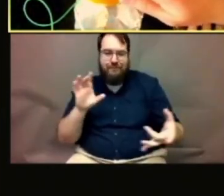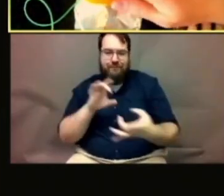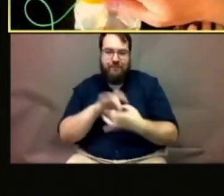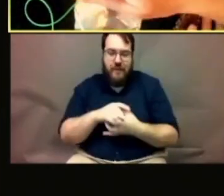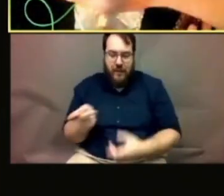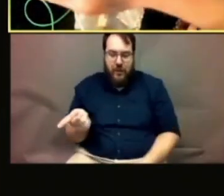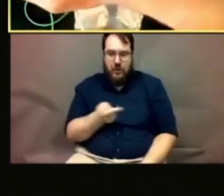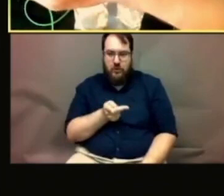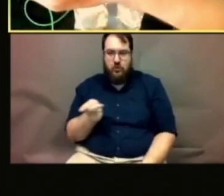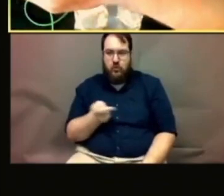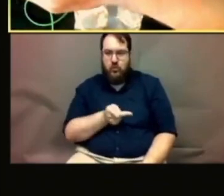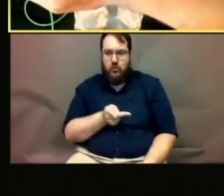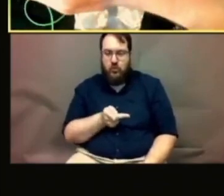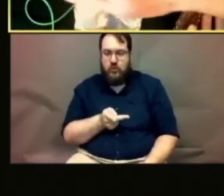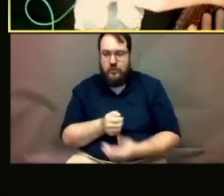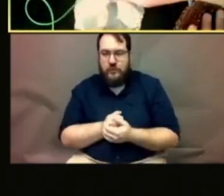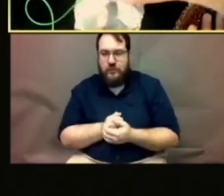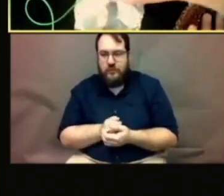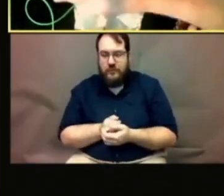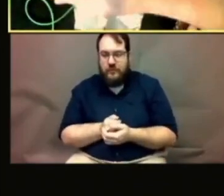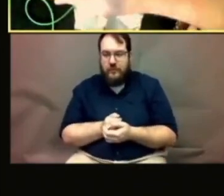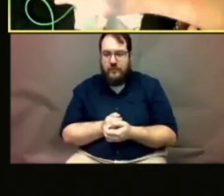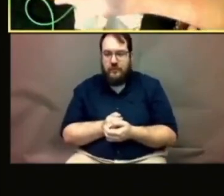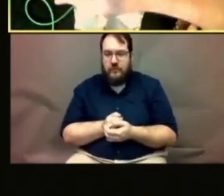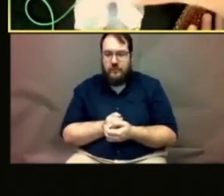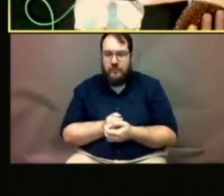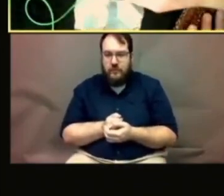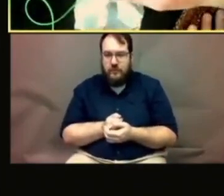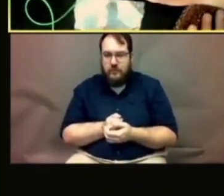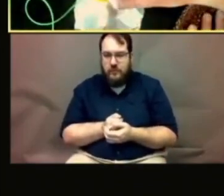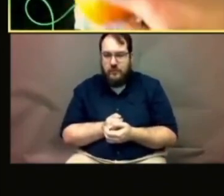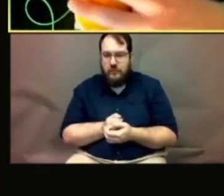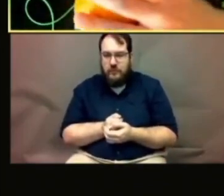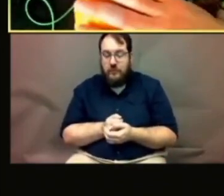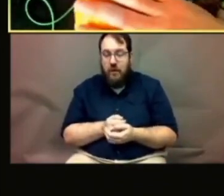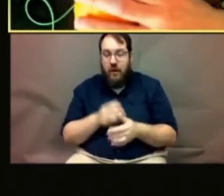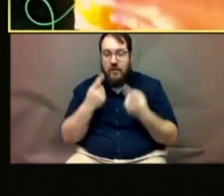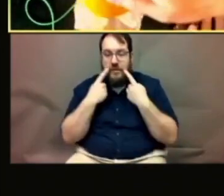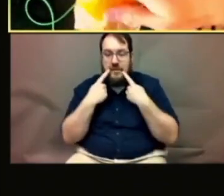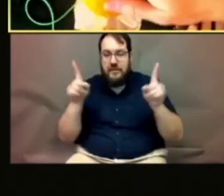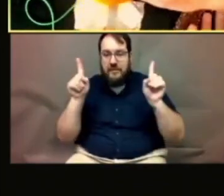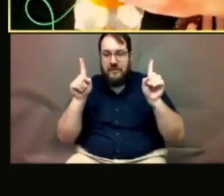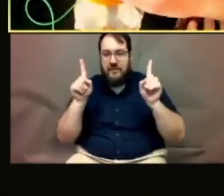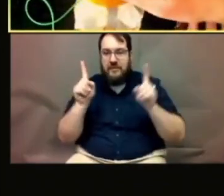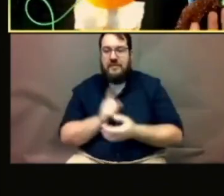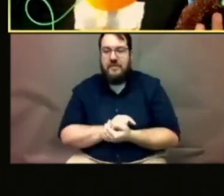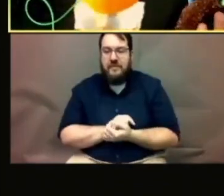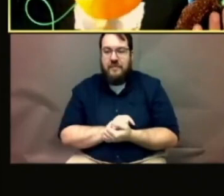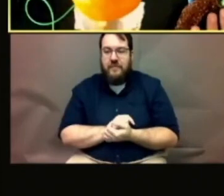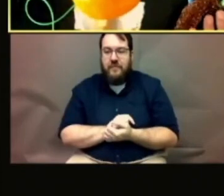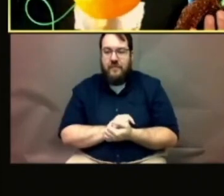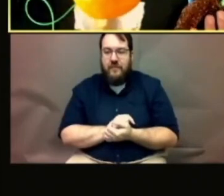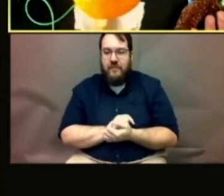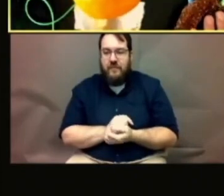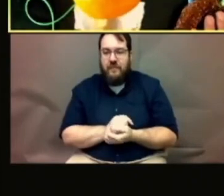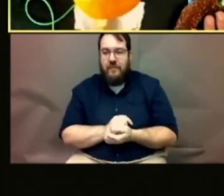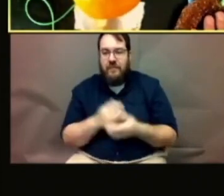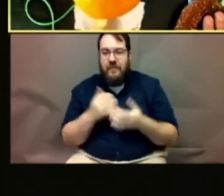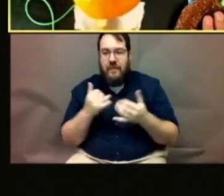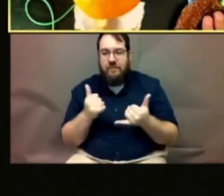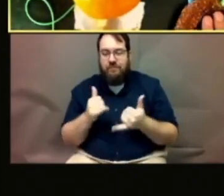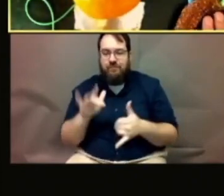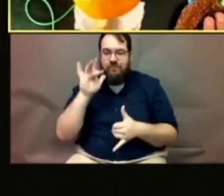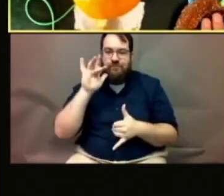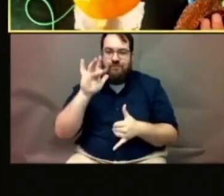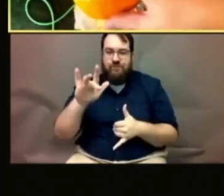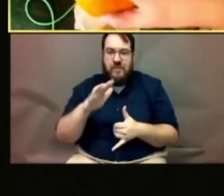these tape pads. Oh, yeah, there we go. And now let me just press the green flag to